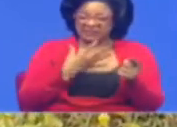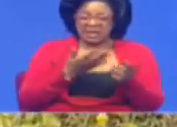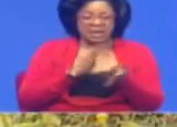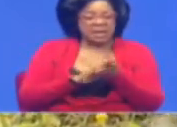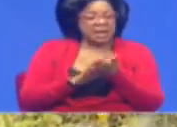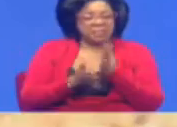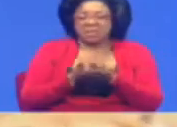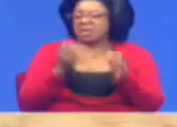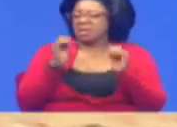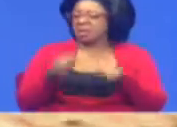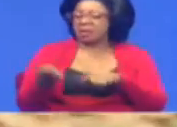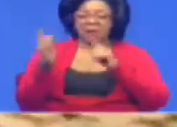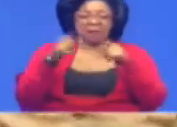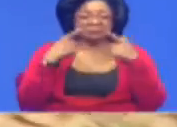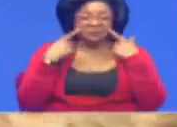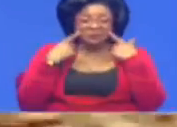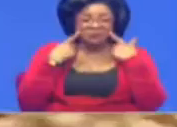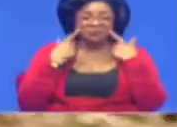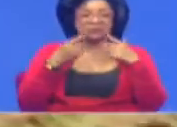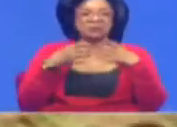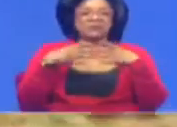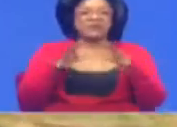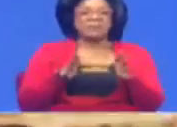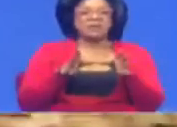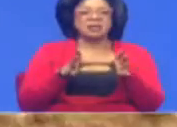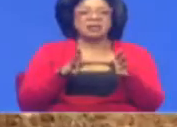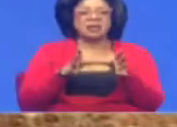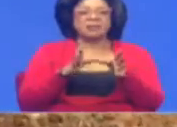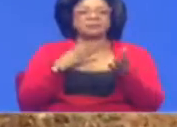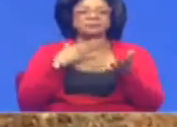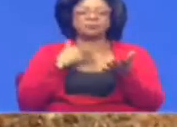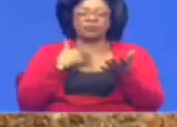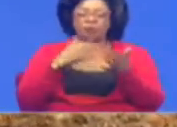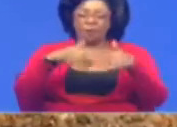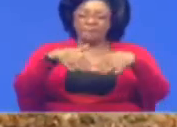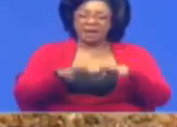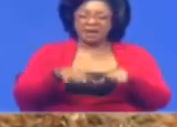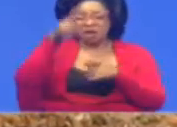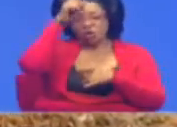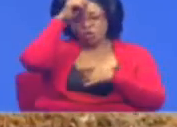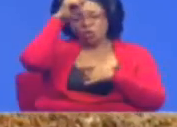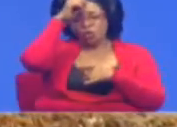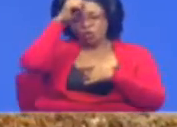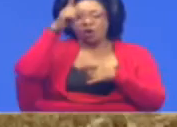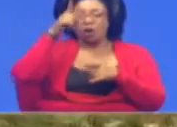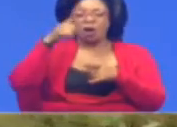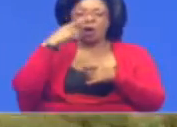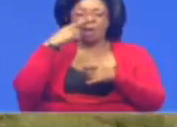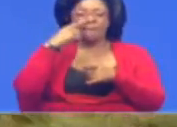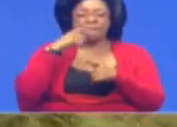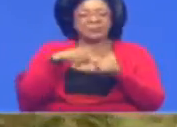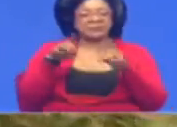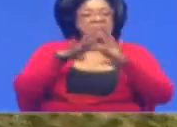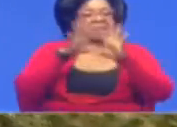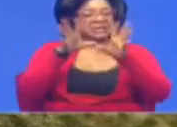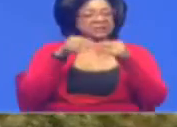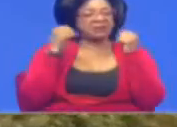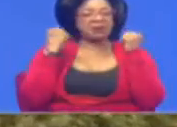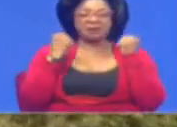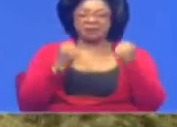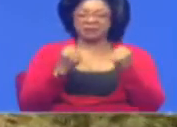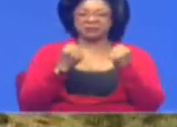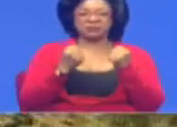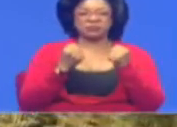there's nothing to. The family would have loved to bury him at their rural home, but their budget could only secure them space on the temporary